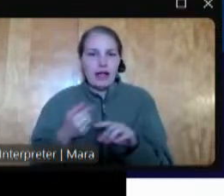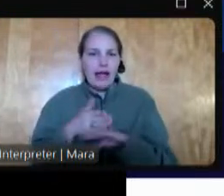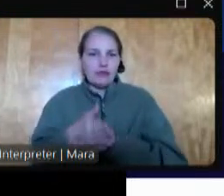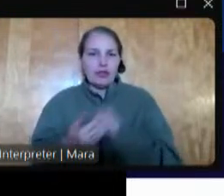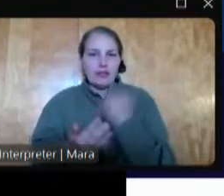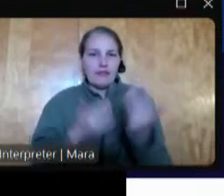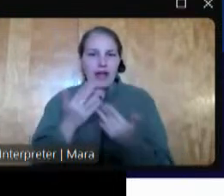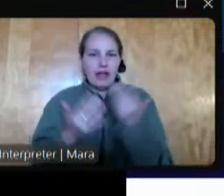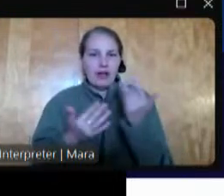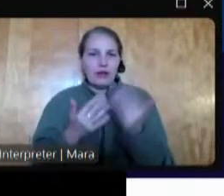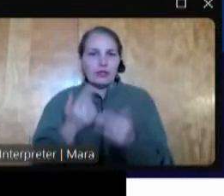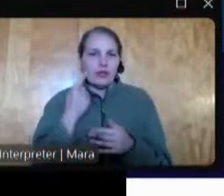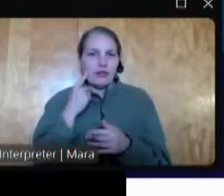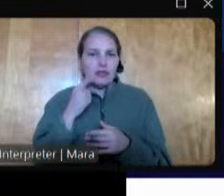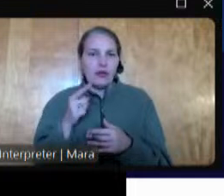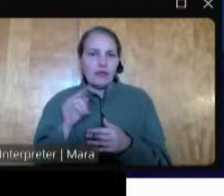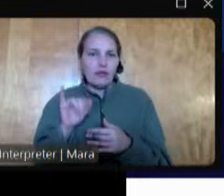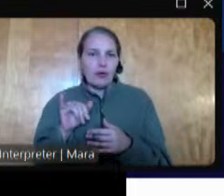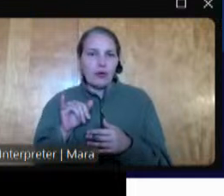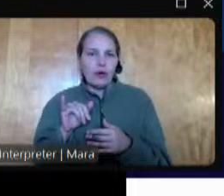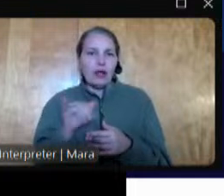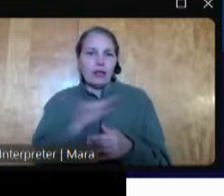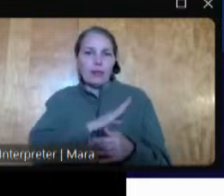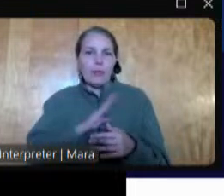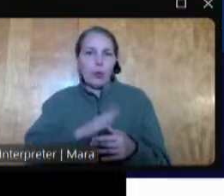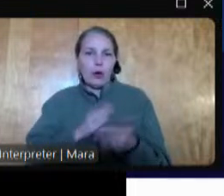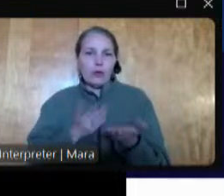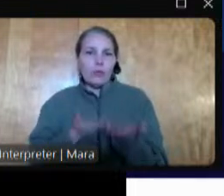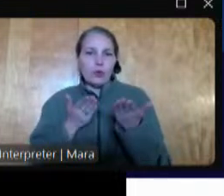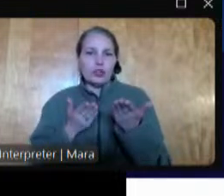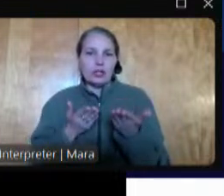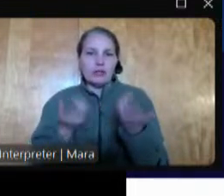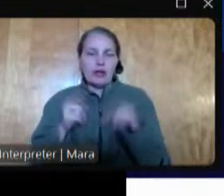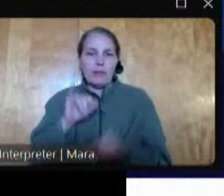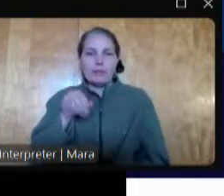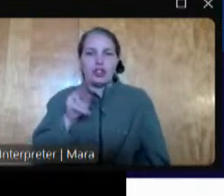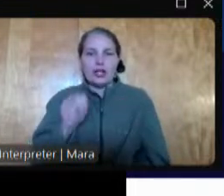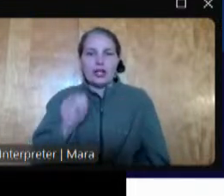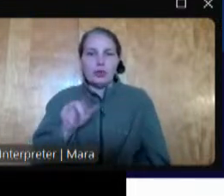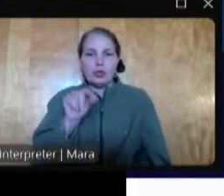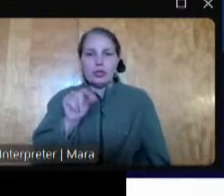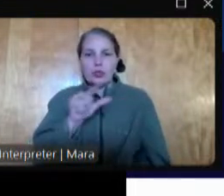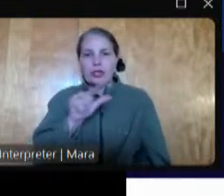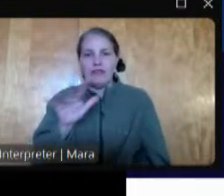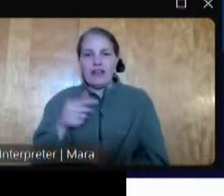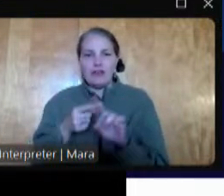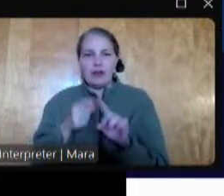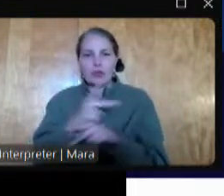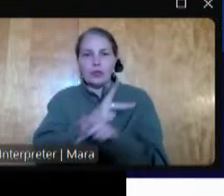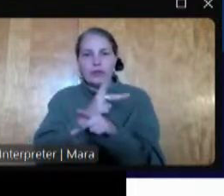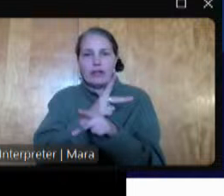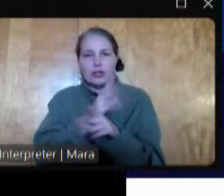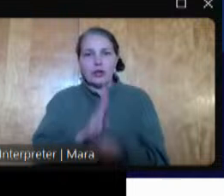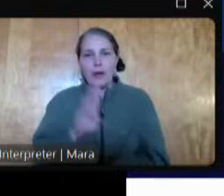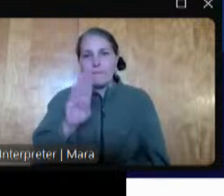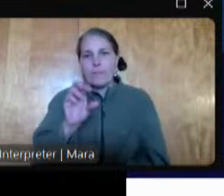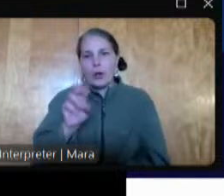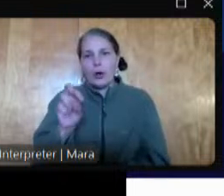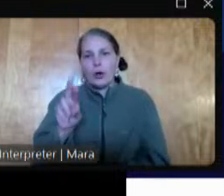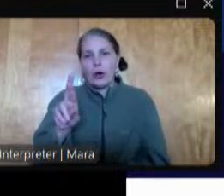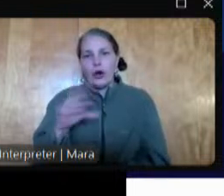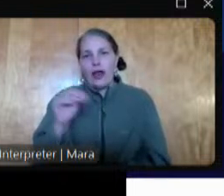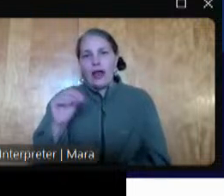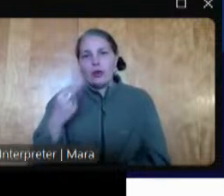January 2025 that was led by Supervisor Barger and Supervisor Horvath. So I know some of you attended the session that was being held